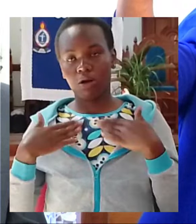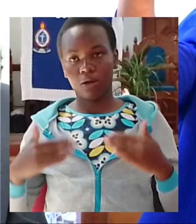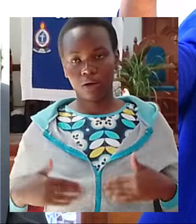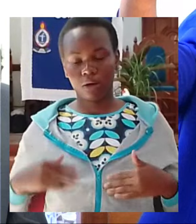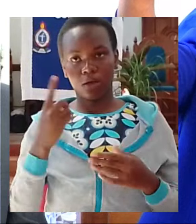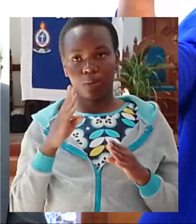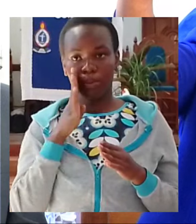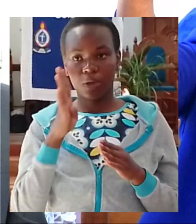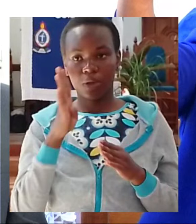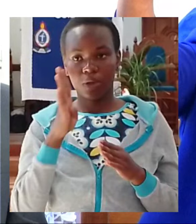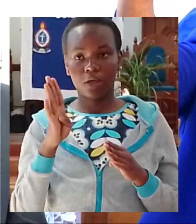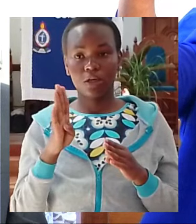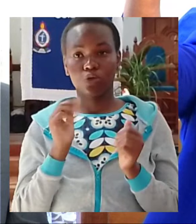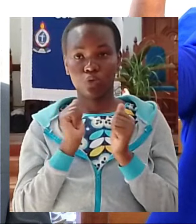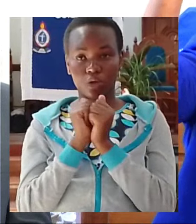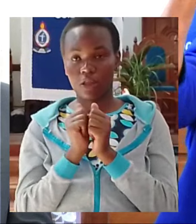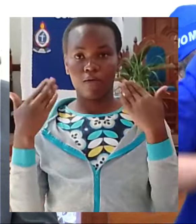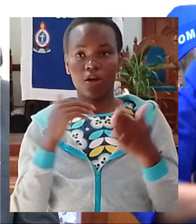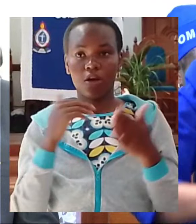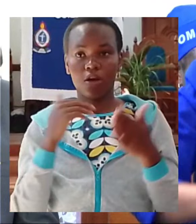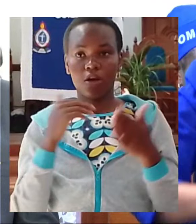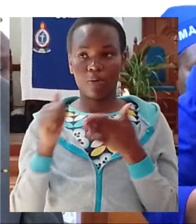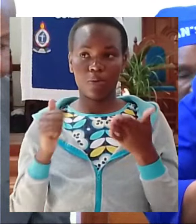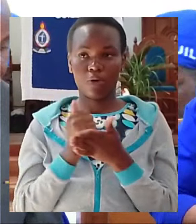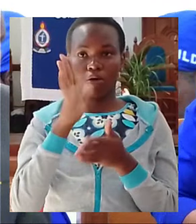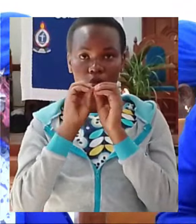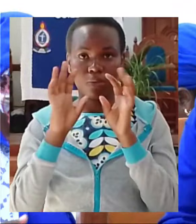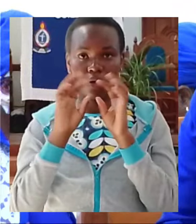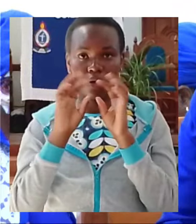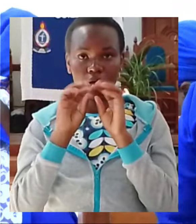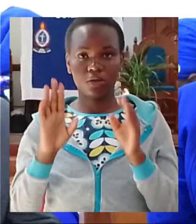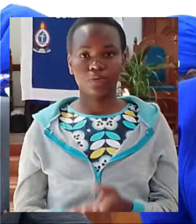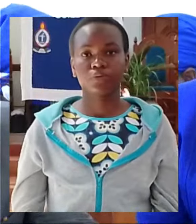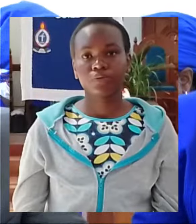you now and forevermore. Amen. God bless you.